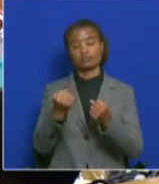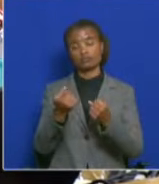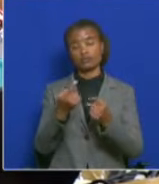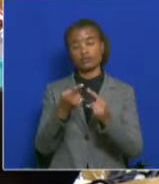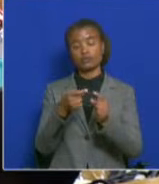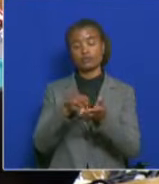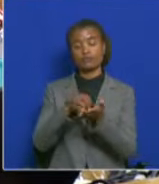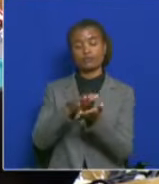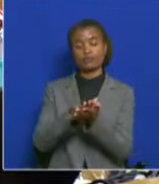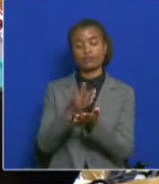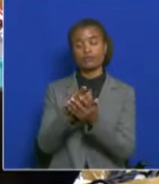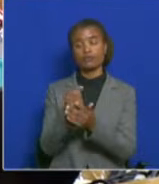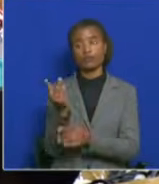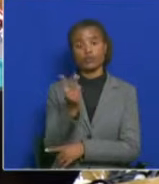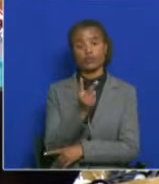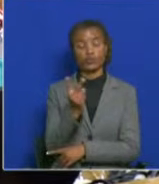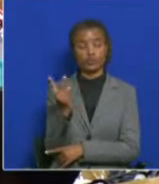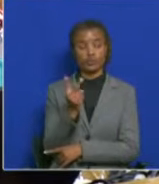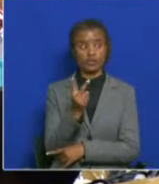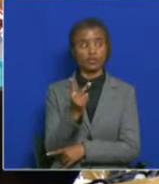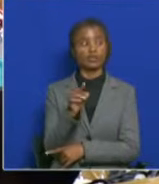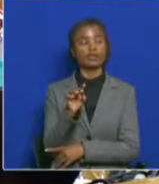meet MTN the following day.